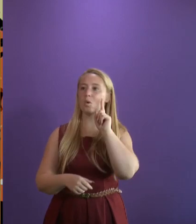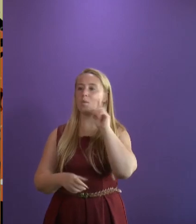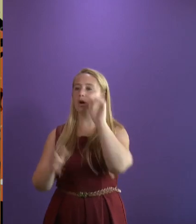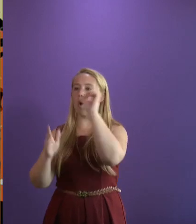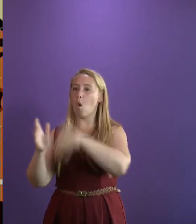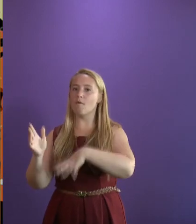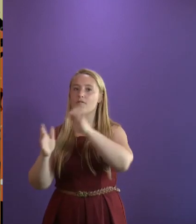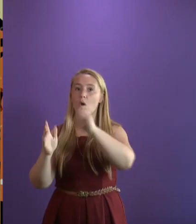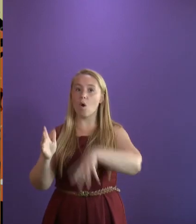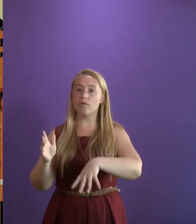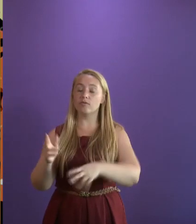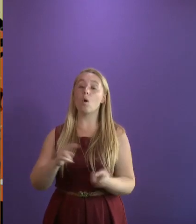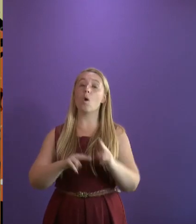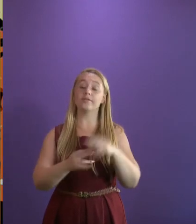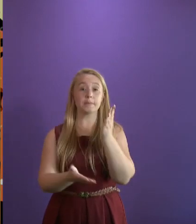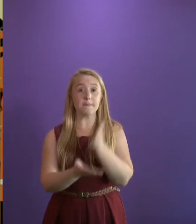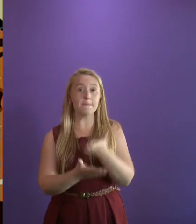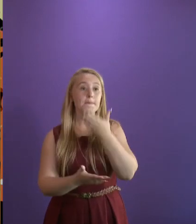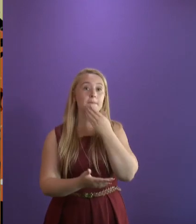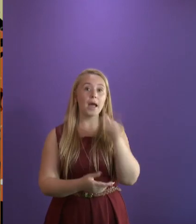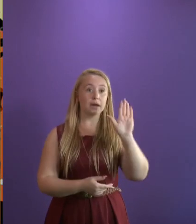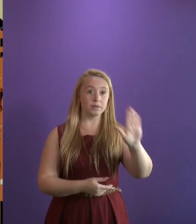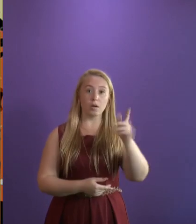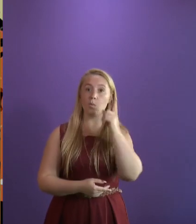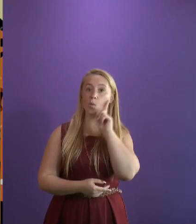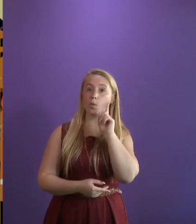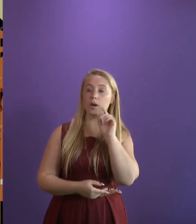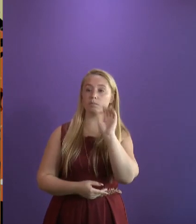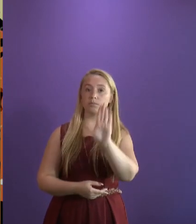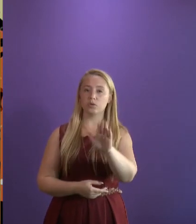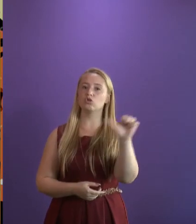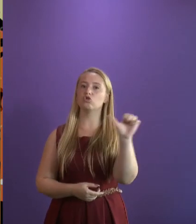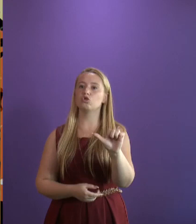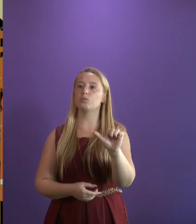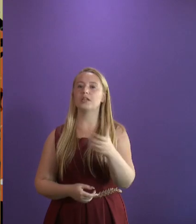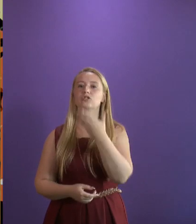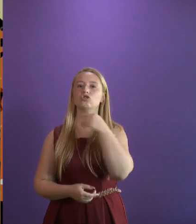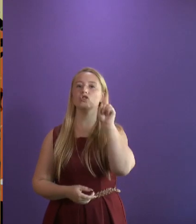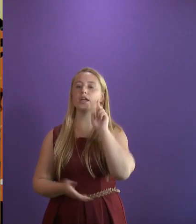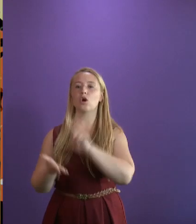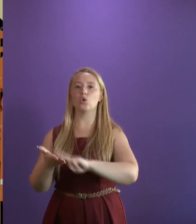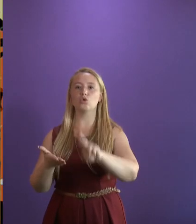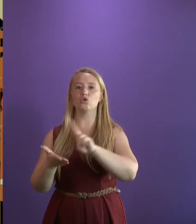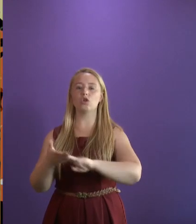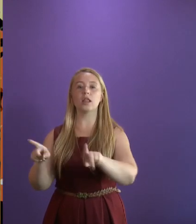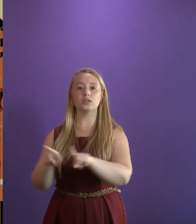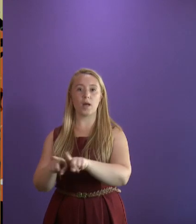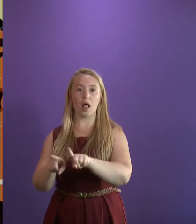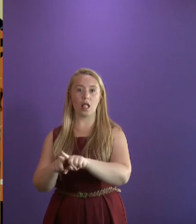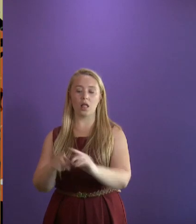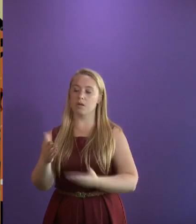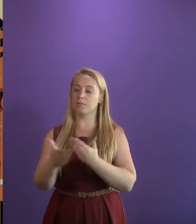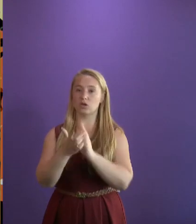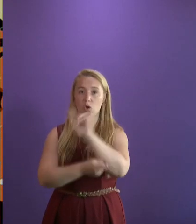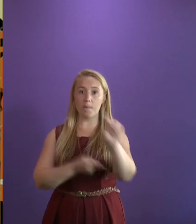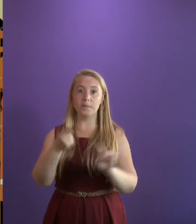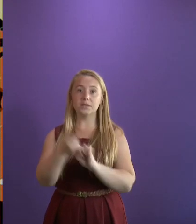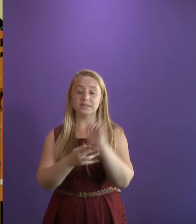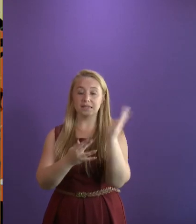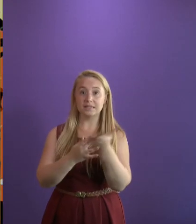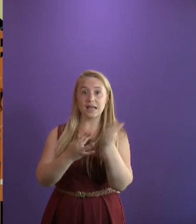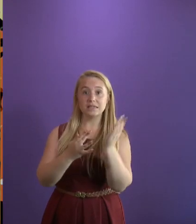have some gender-neutral toilets as part of that. Also making sure that all of our meetings are accessible to everyone, making sure that all the events